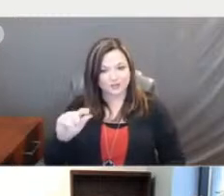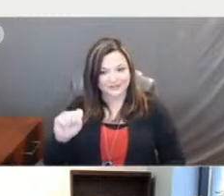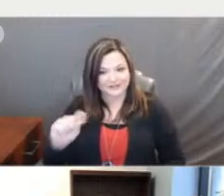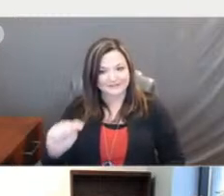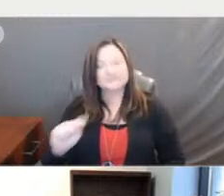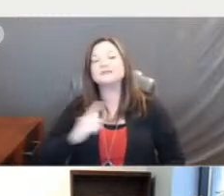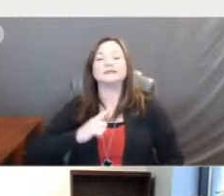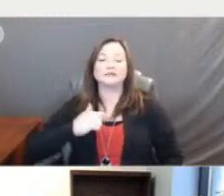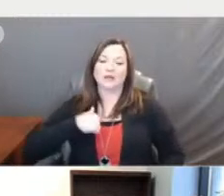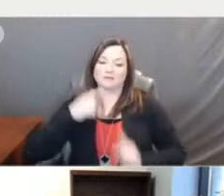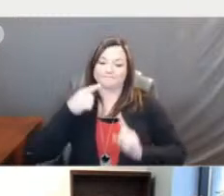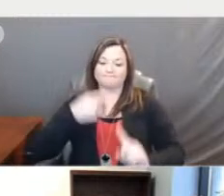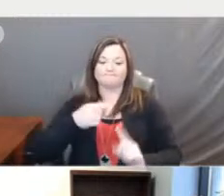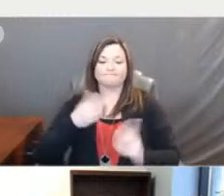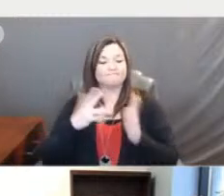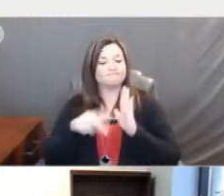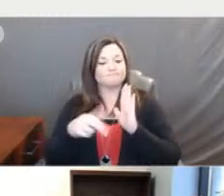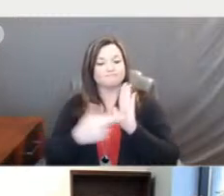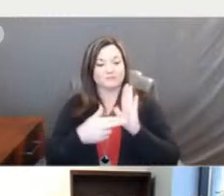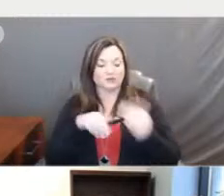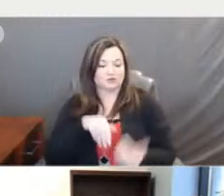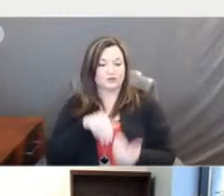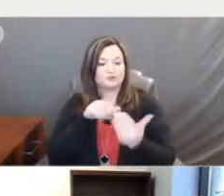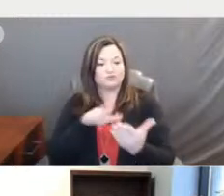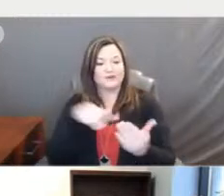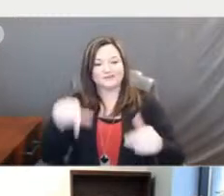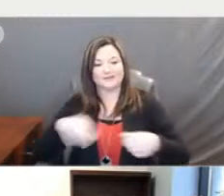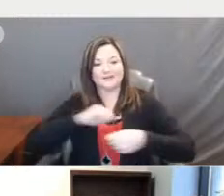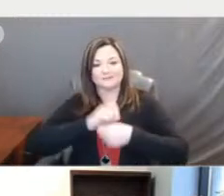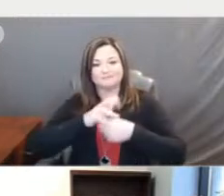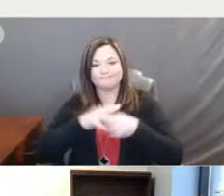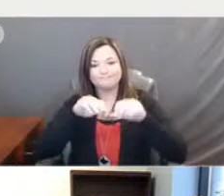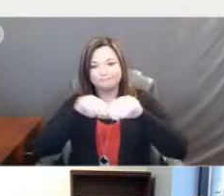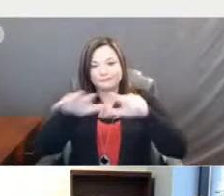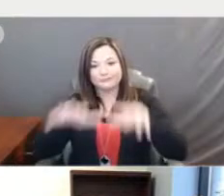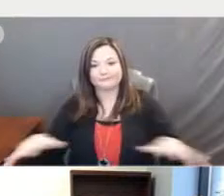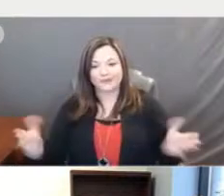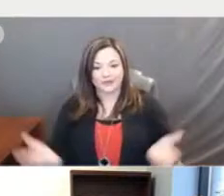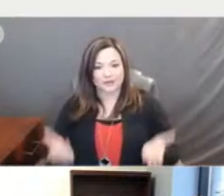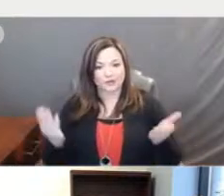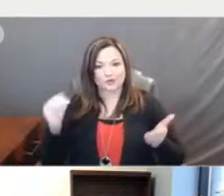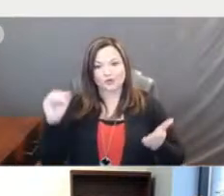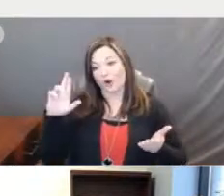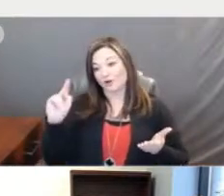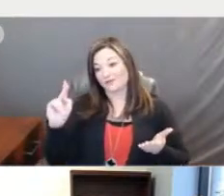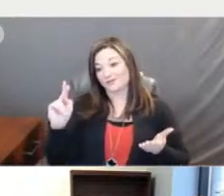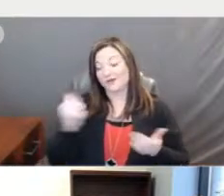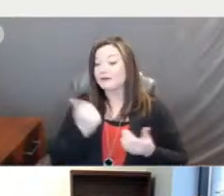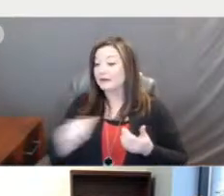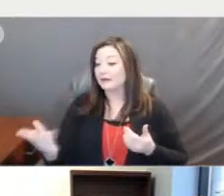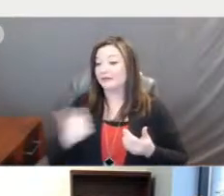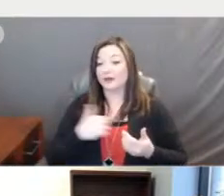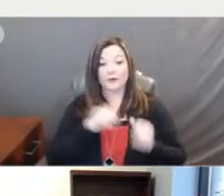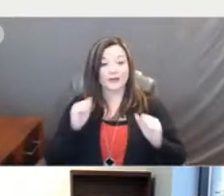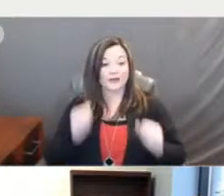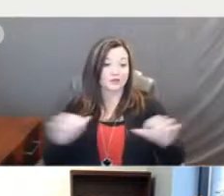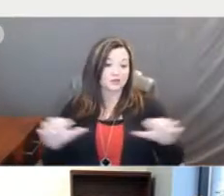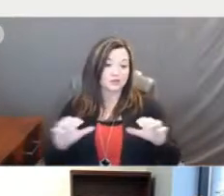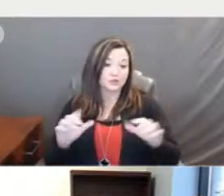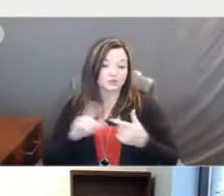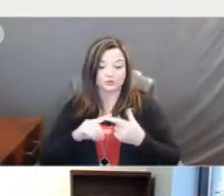in how we address this pandemic in Arkansas. Anything that we can do to reduce the